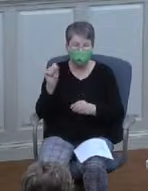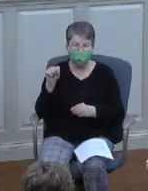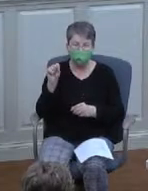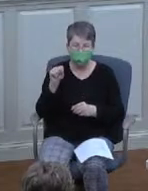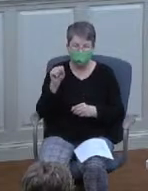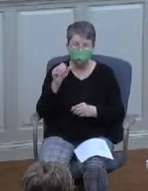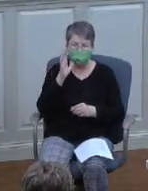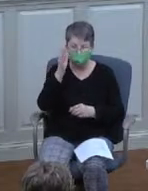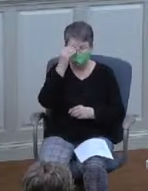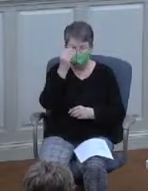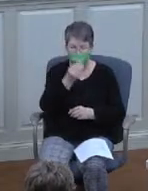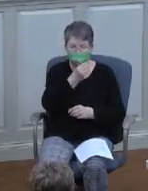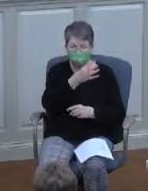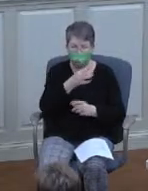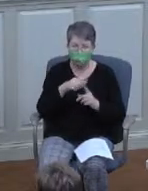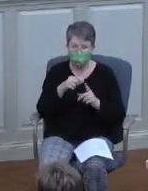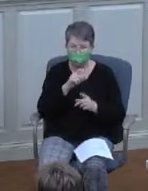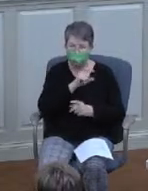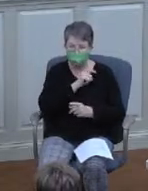pass that on to the chief.